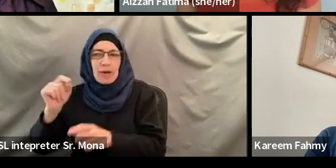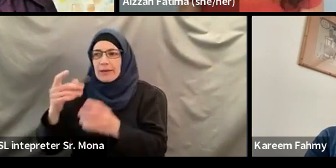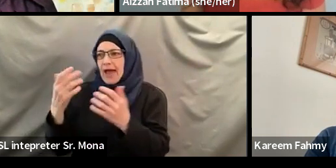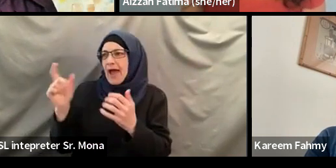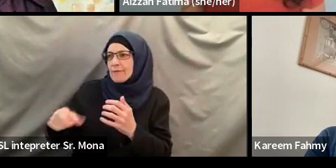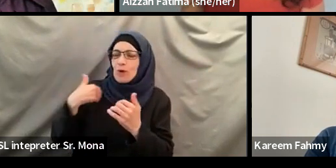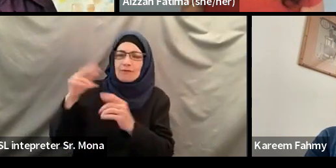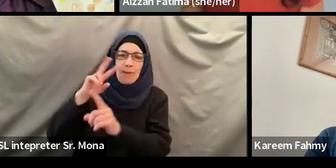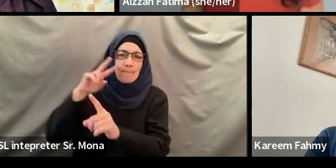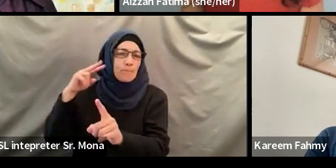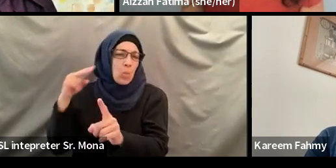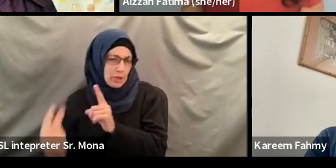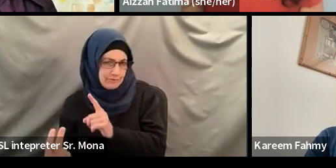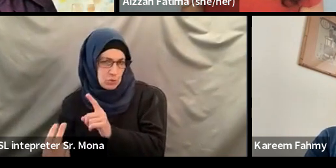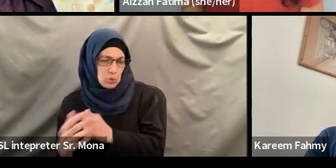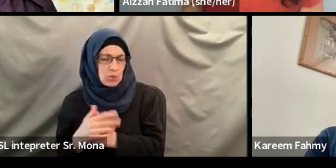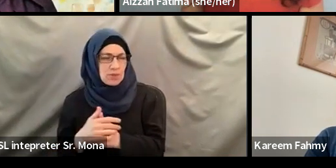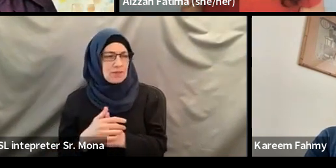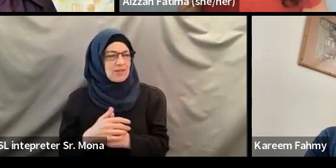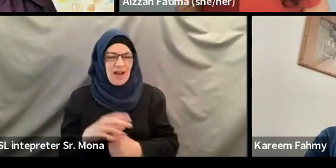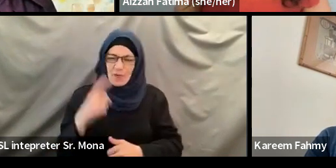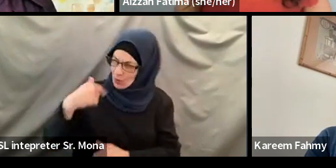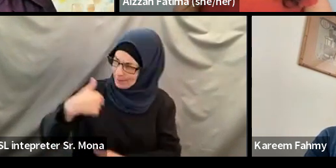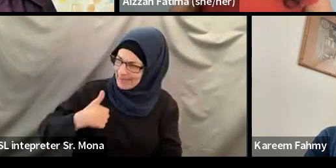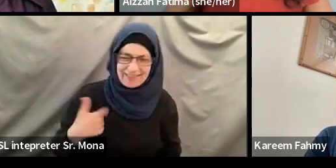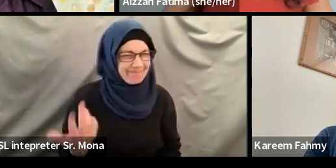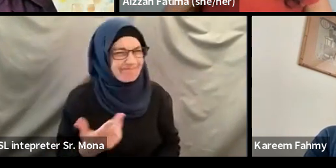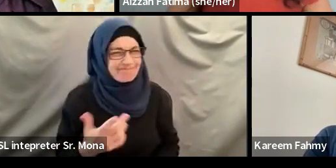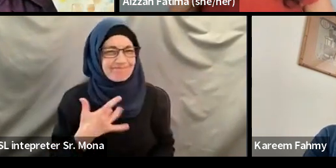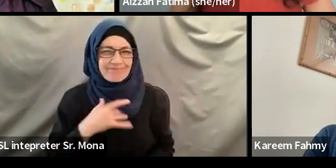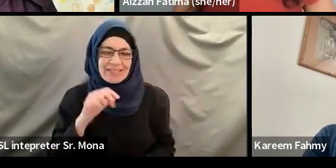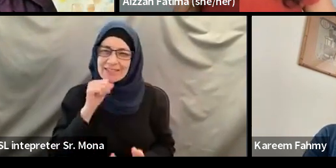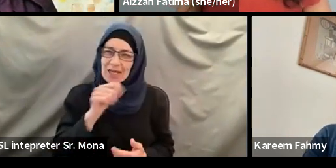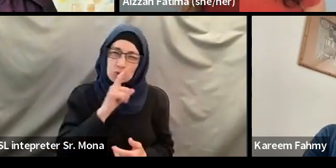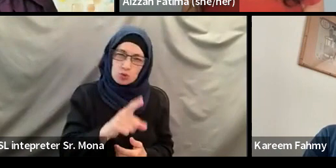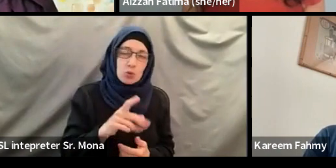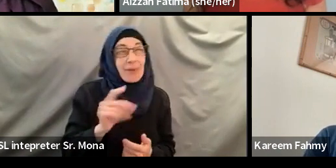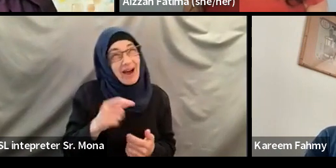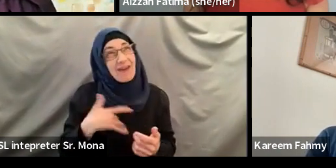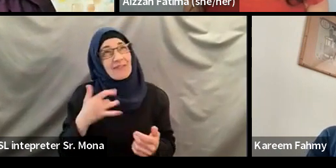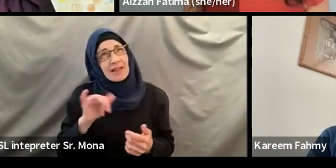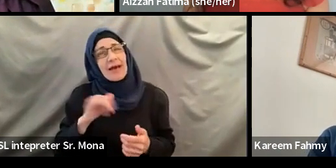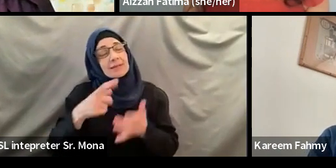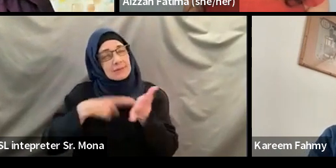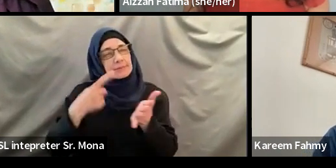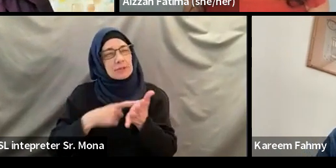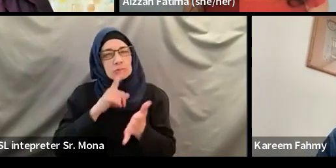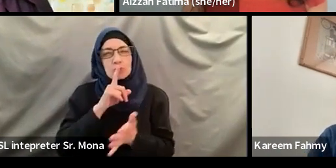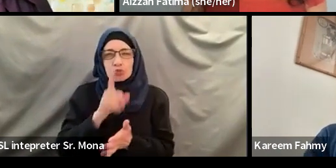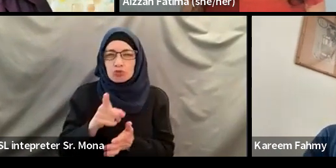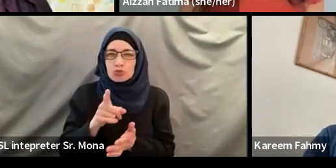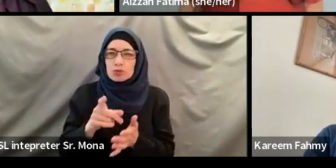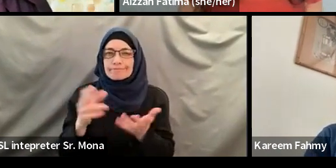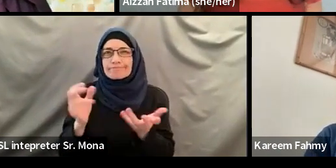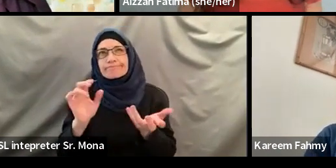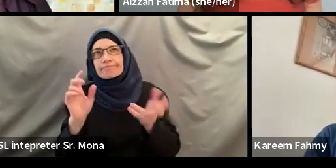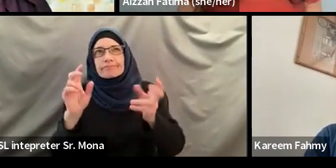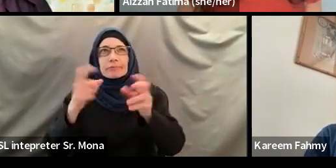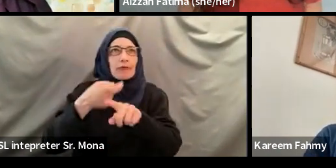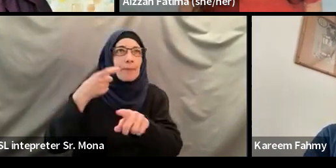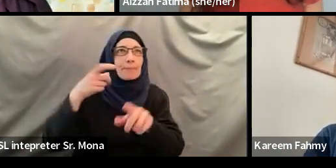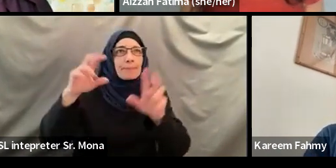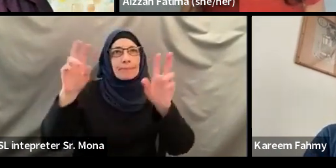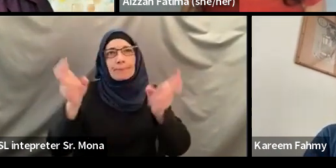like, not true, but it is, I feel like, sometimes true from the gatekeeper, like the